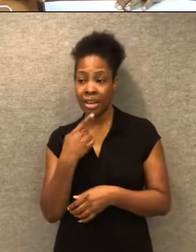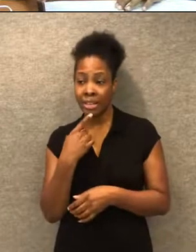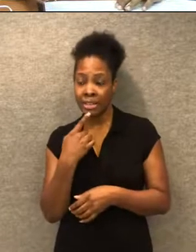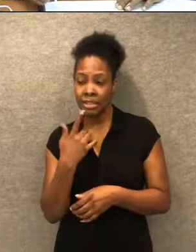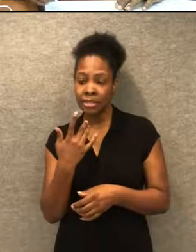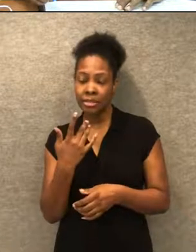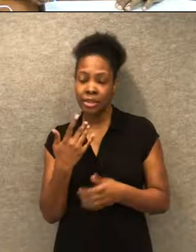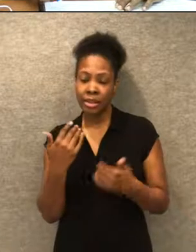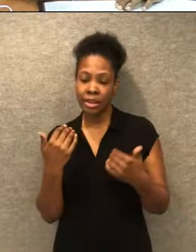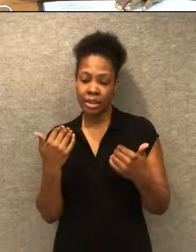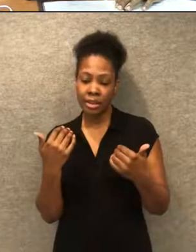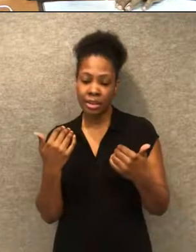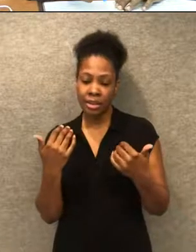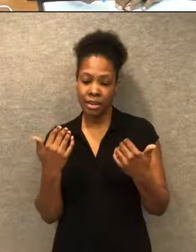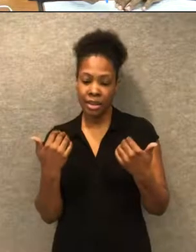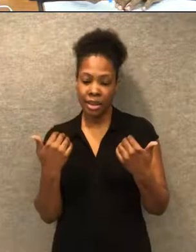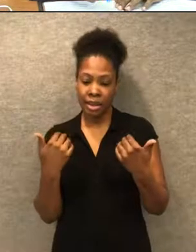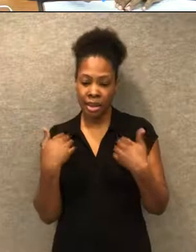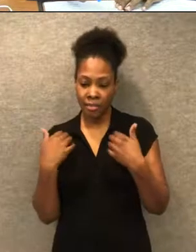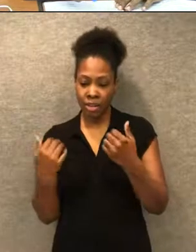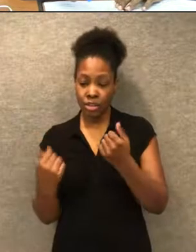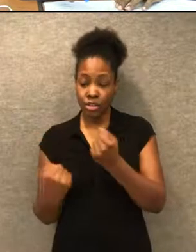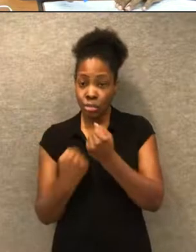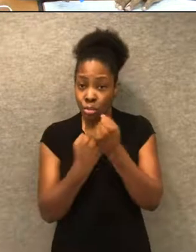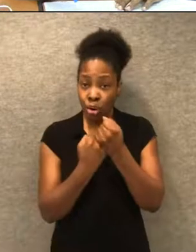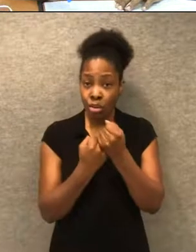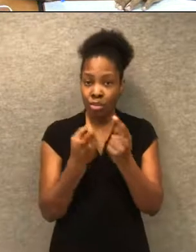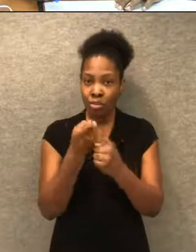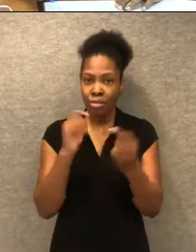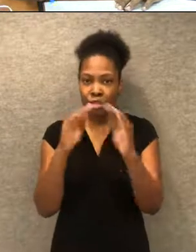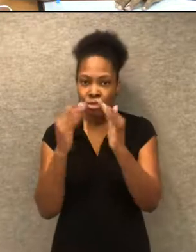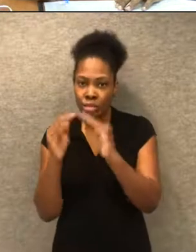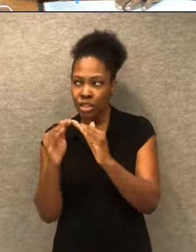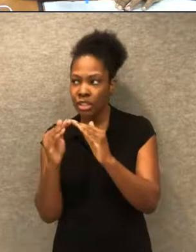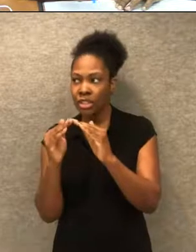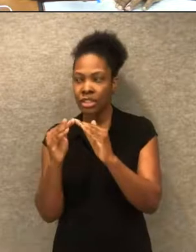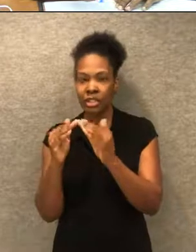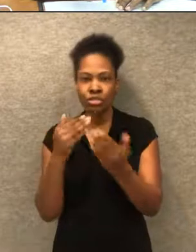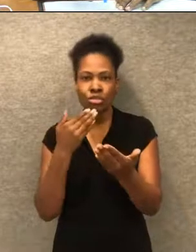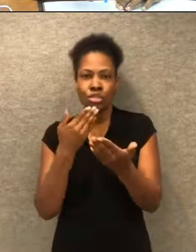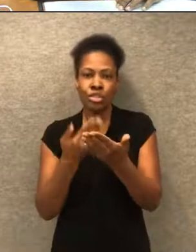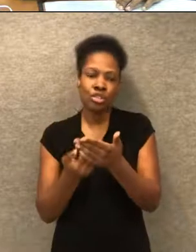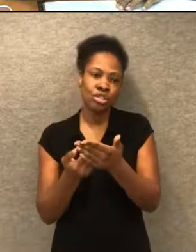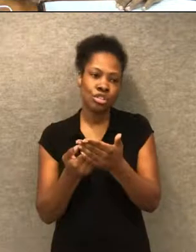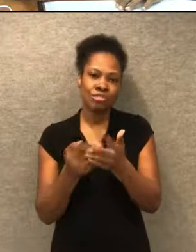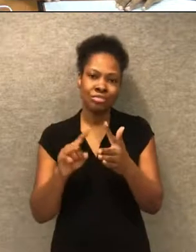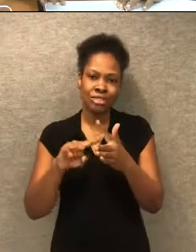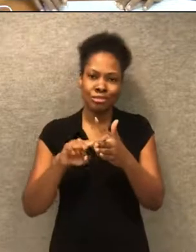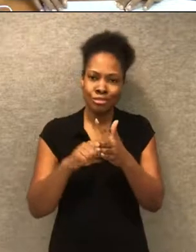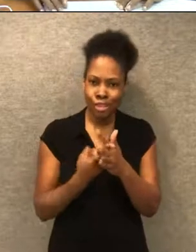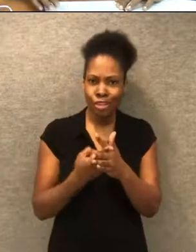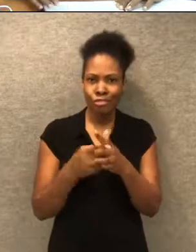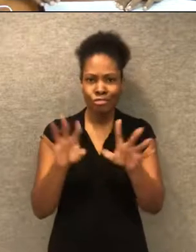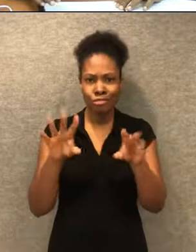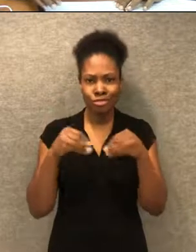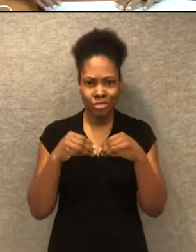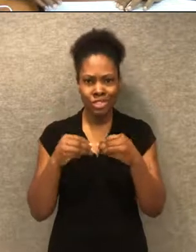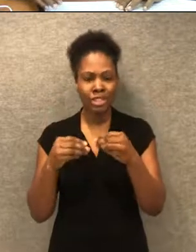communities is such a great way to at least begin to get some support.